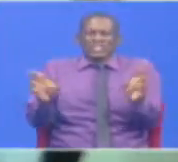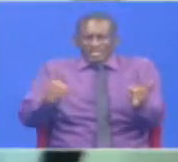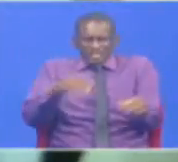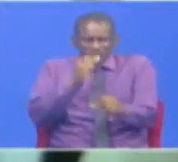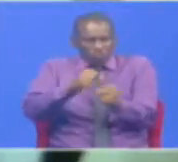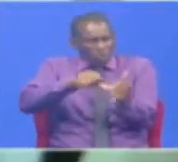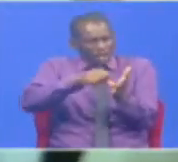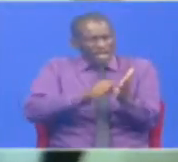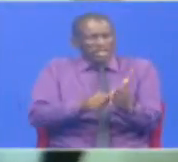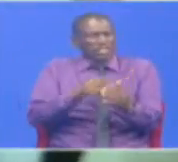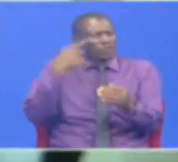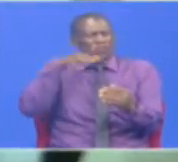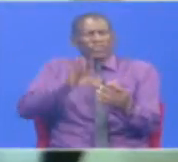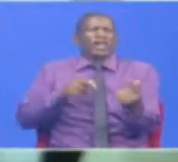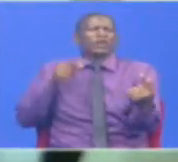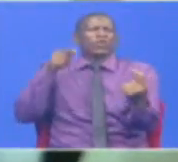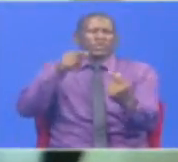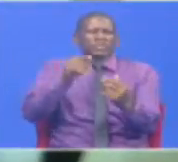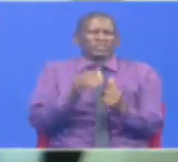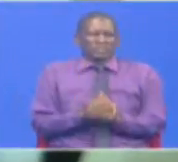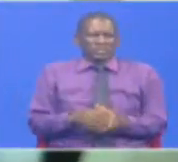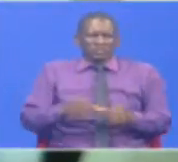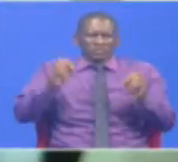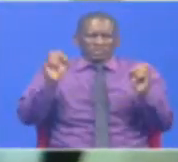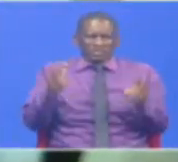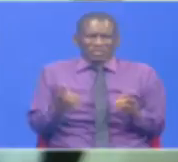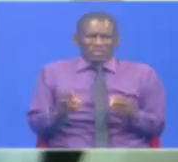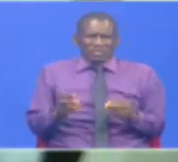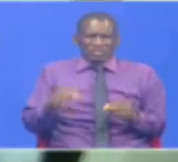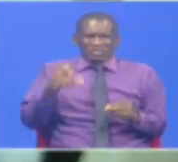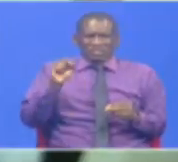their goals are. Yeah? So,